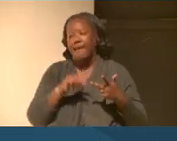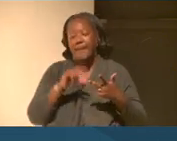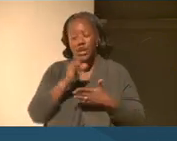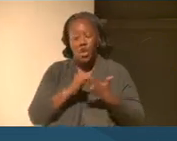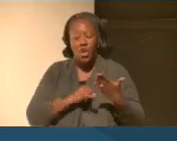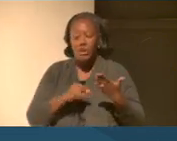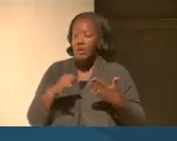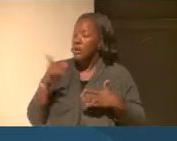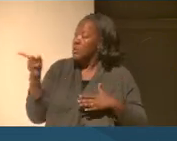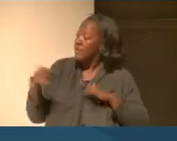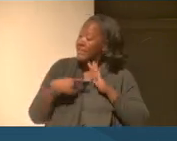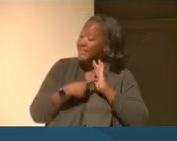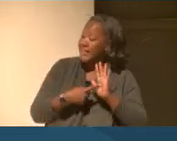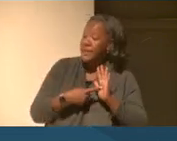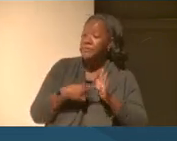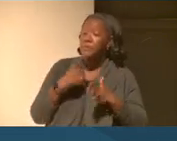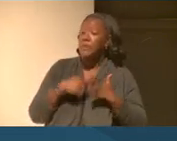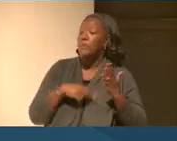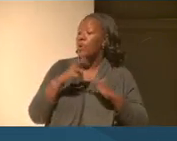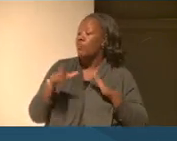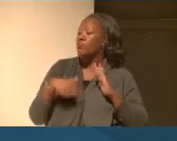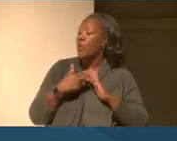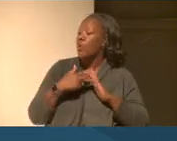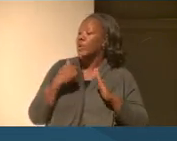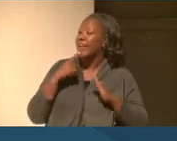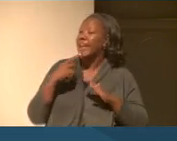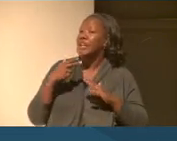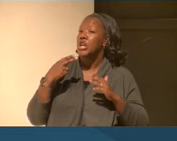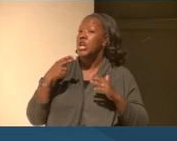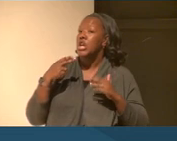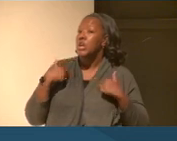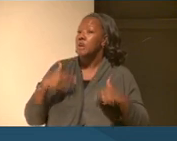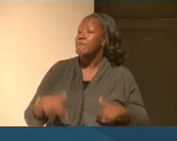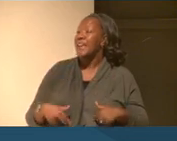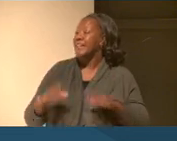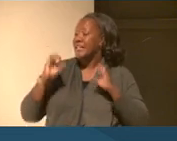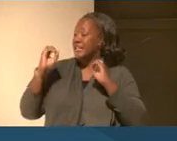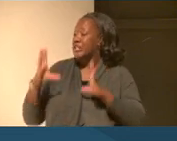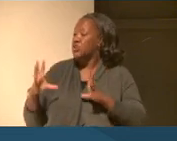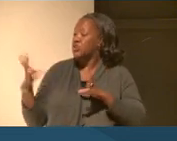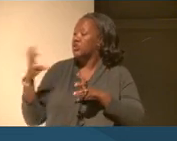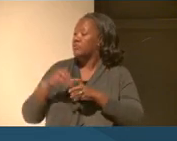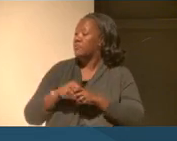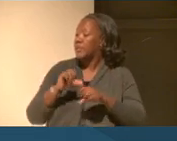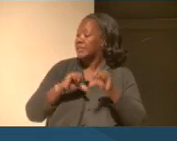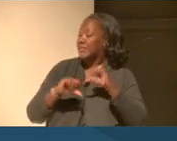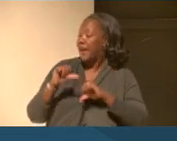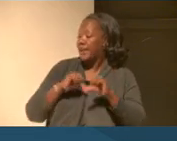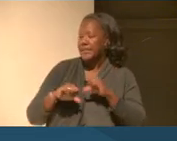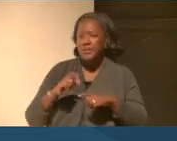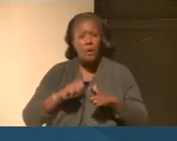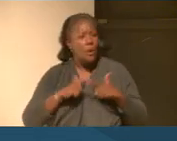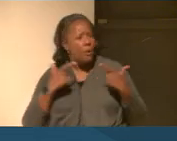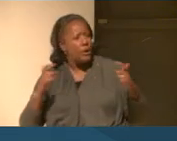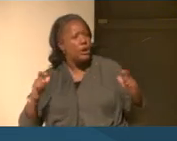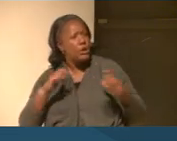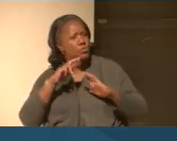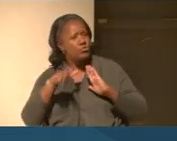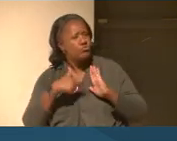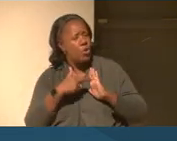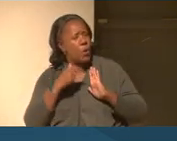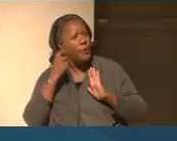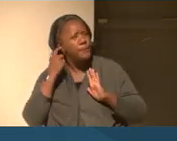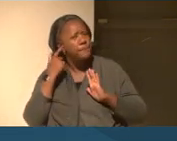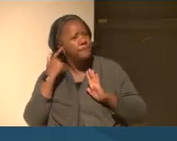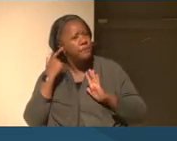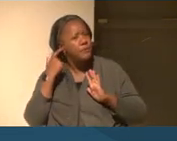What role can humanities folks play in science communication? Oh, a huge role. And I have to say, one of the